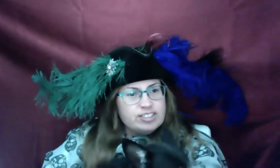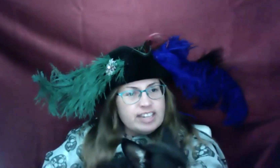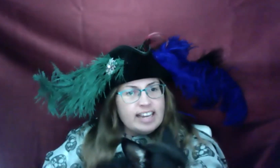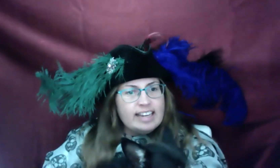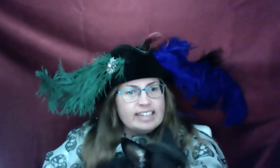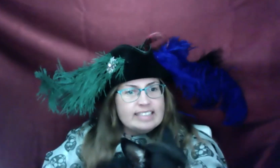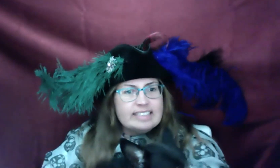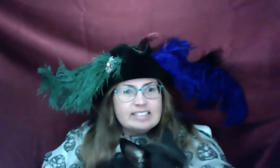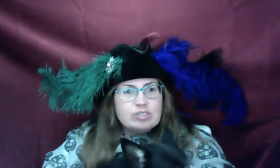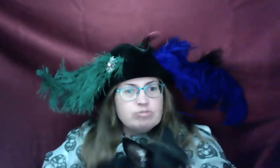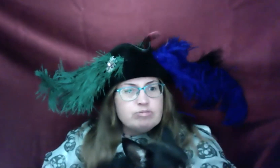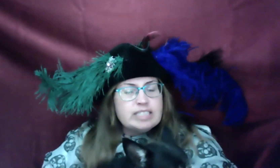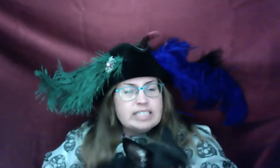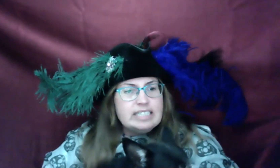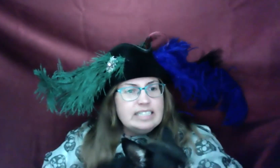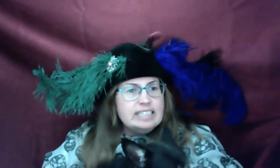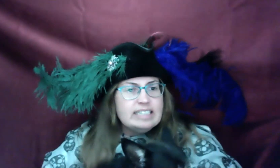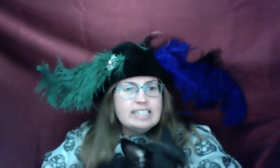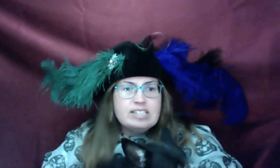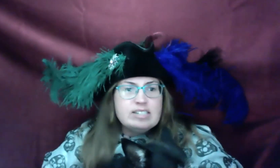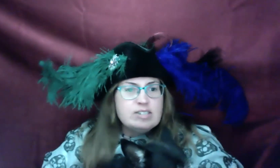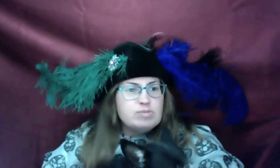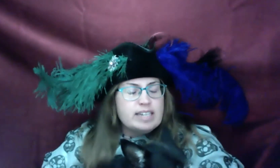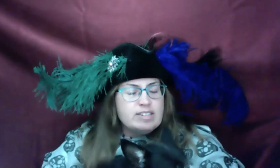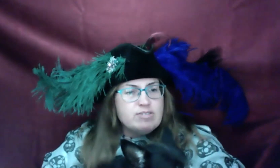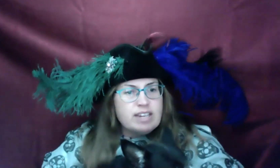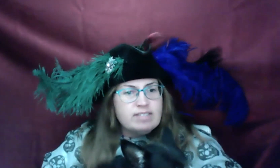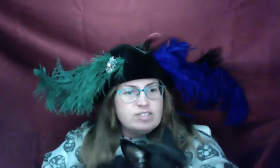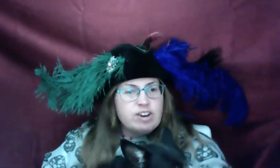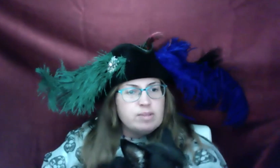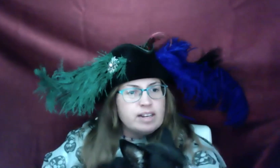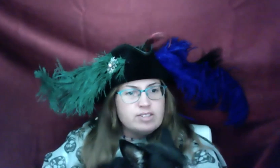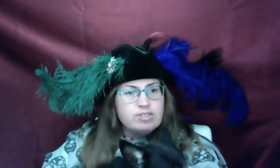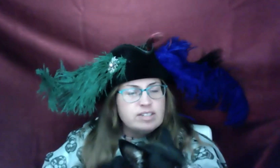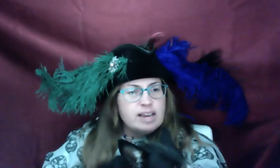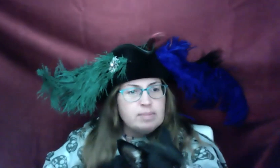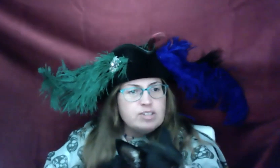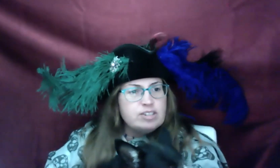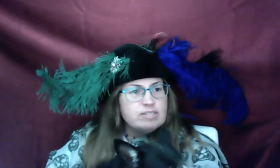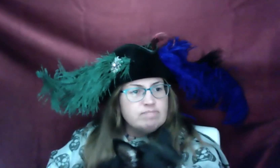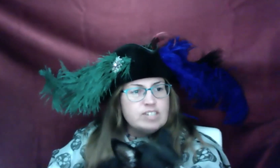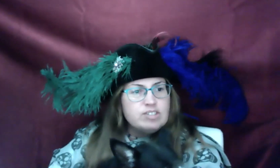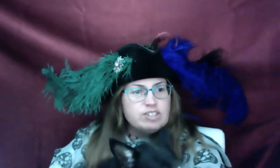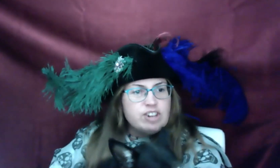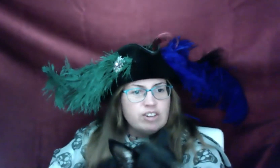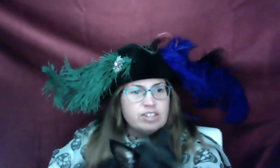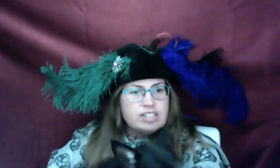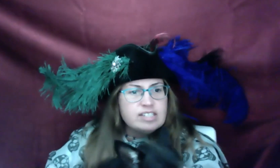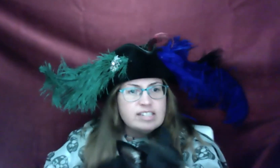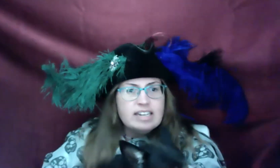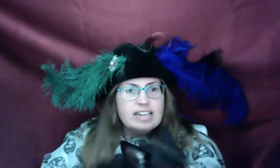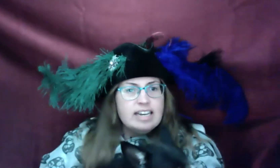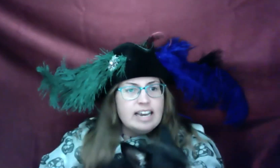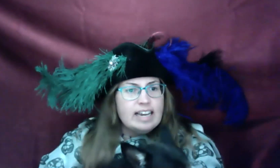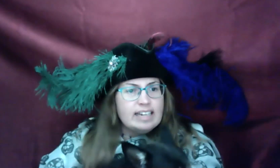practitioner, and really the easiest way to kind of describe what I do, I'll tap into each of your